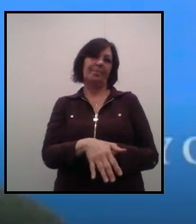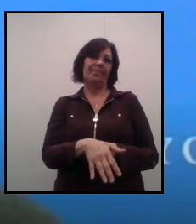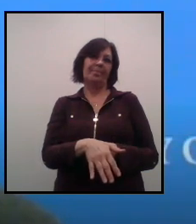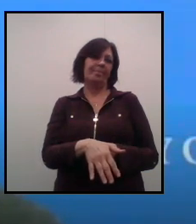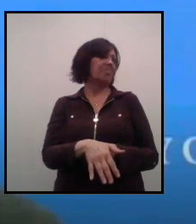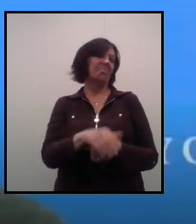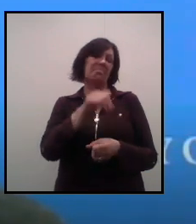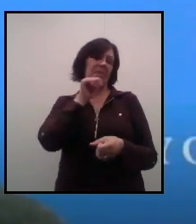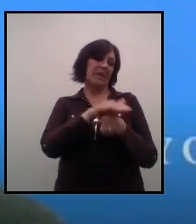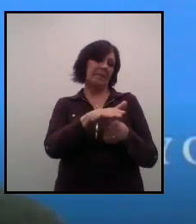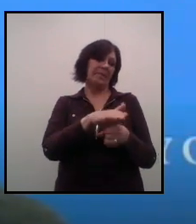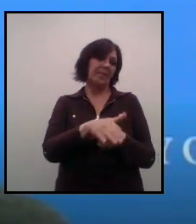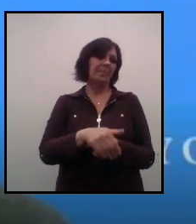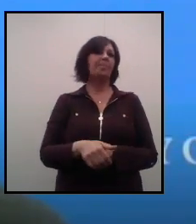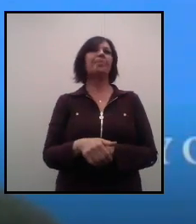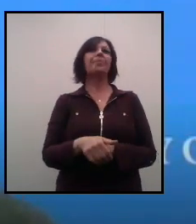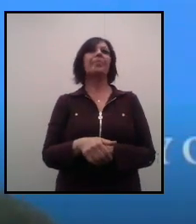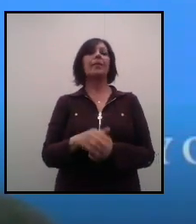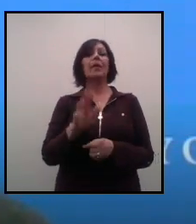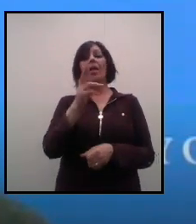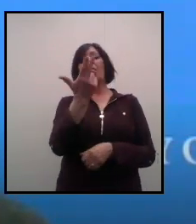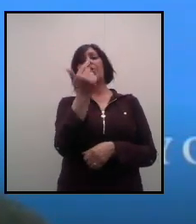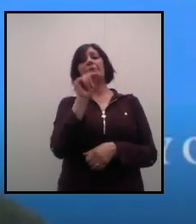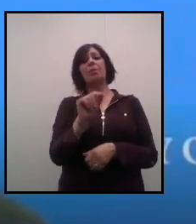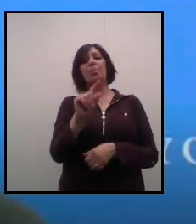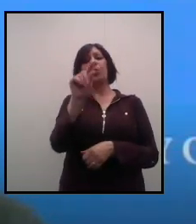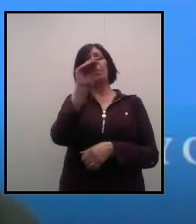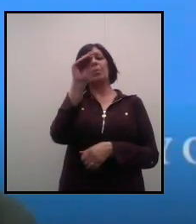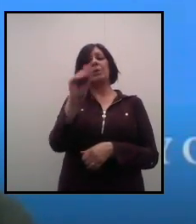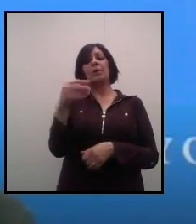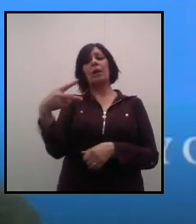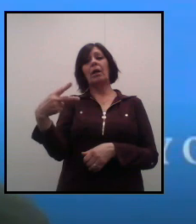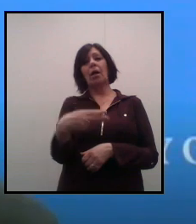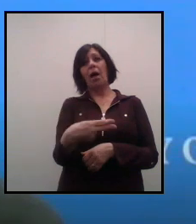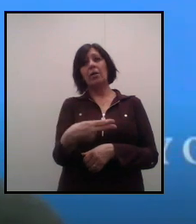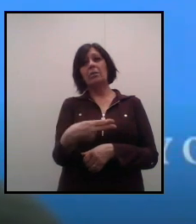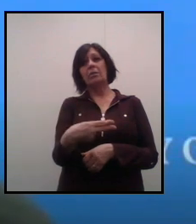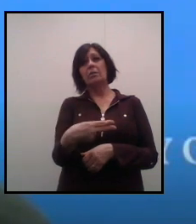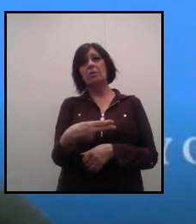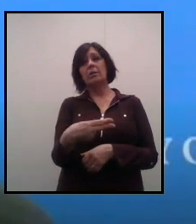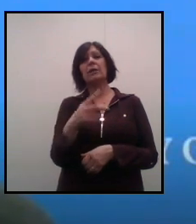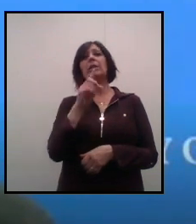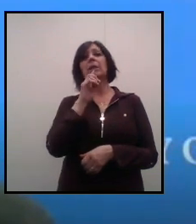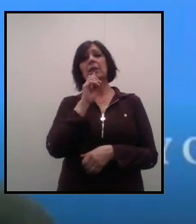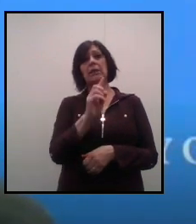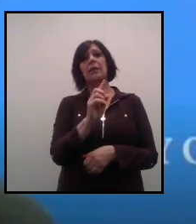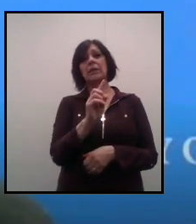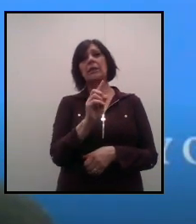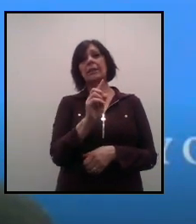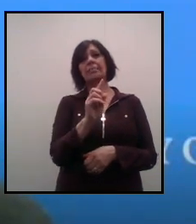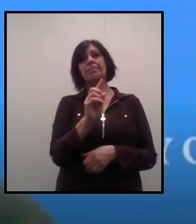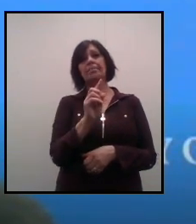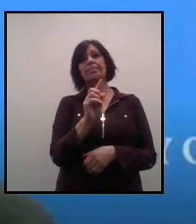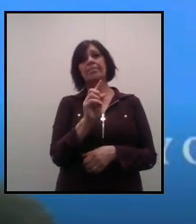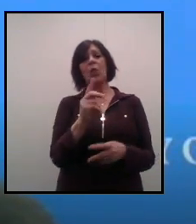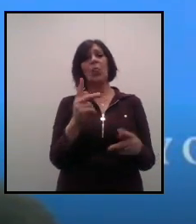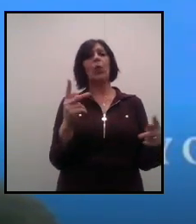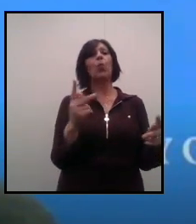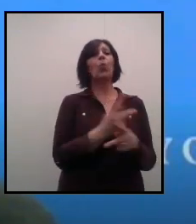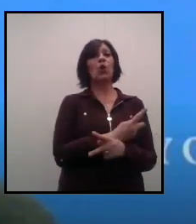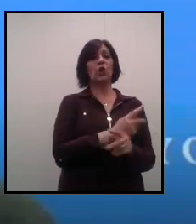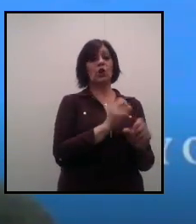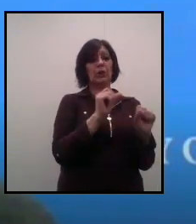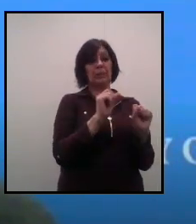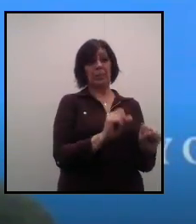we will still not have enough. The 13.1% cut across the board is a worst case